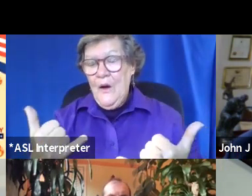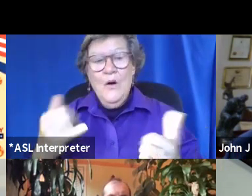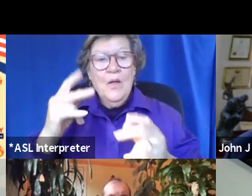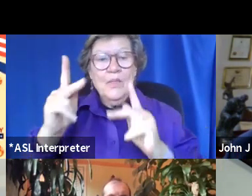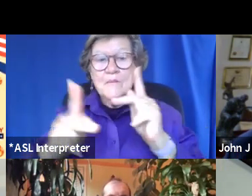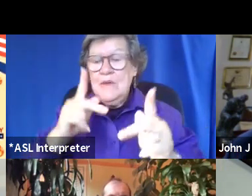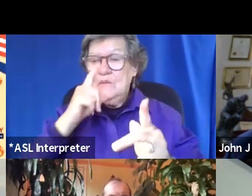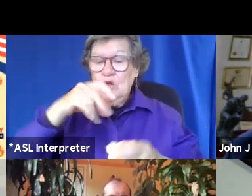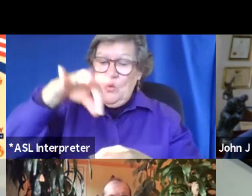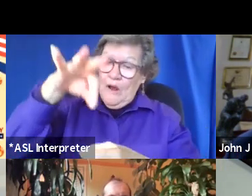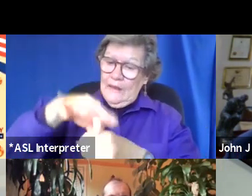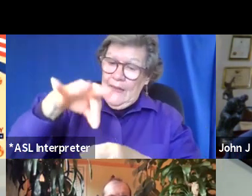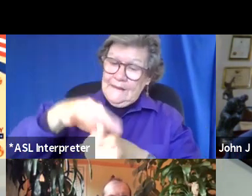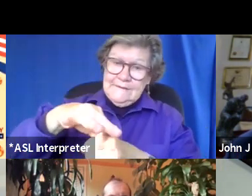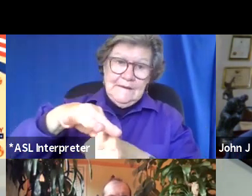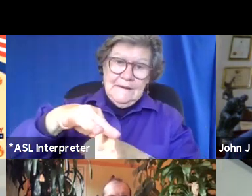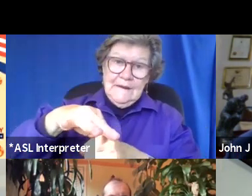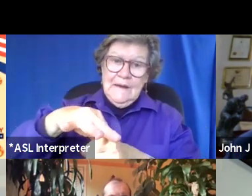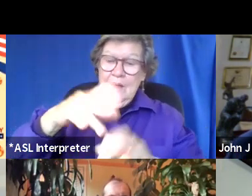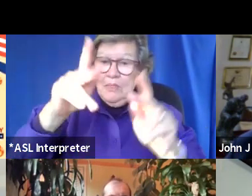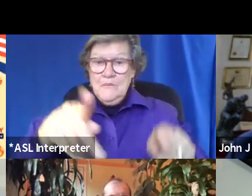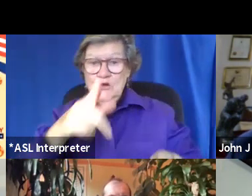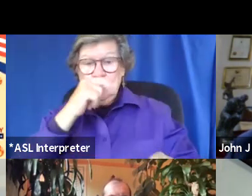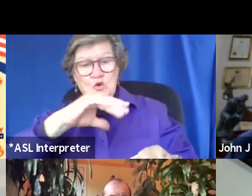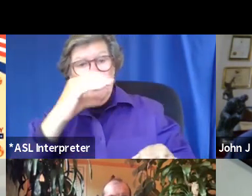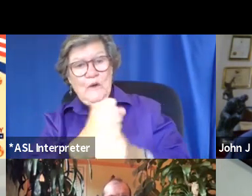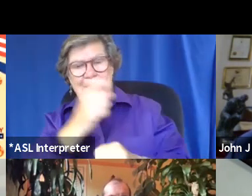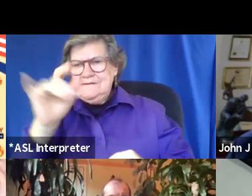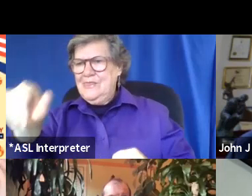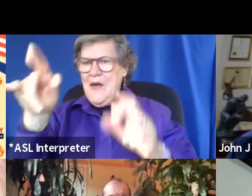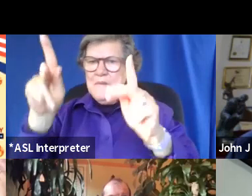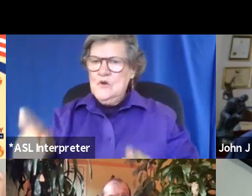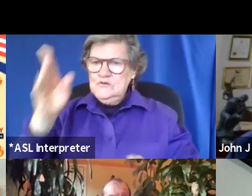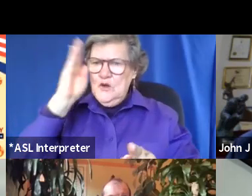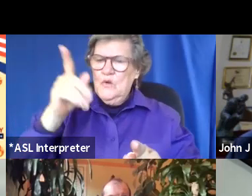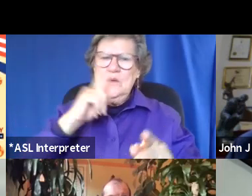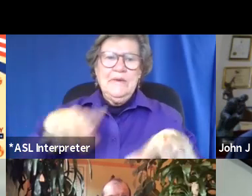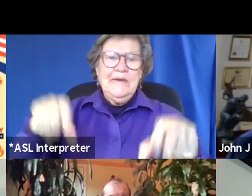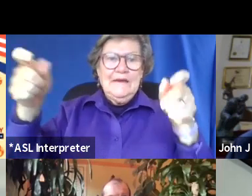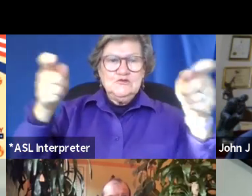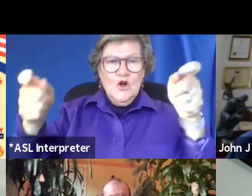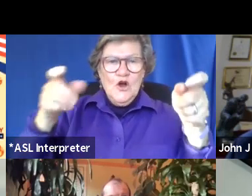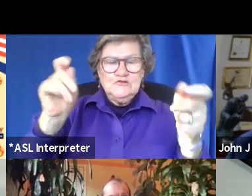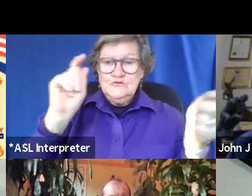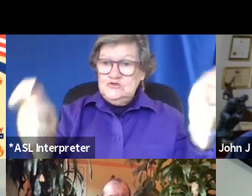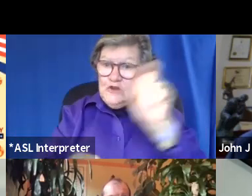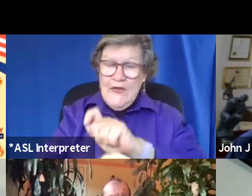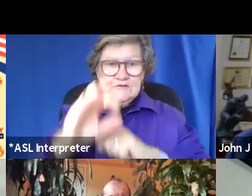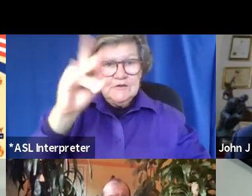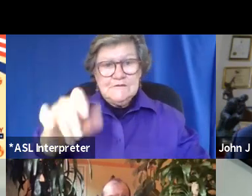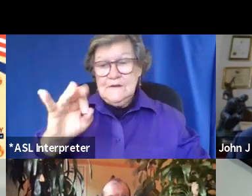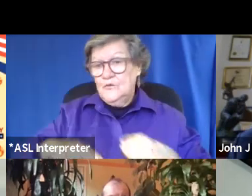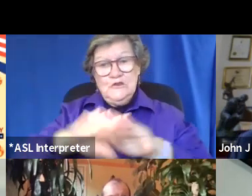officials, whoever I hope wins on the screen, they will be in charge of basically changing drastically the city. And if we don't actually